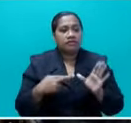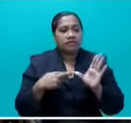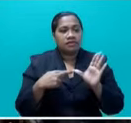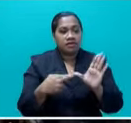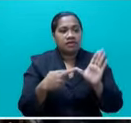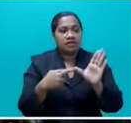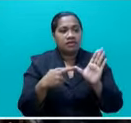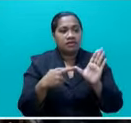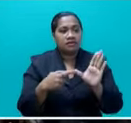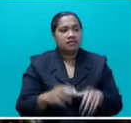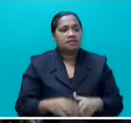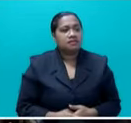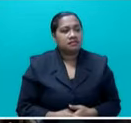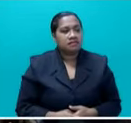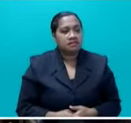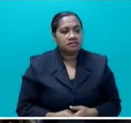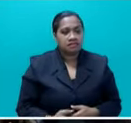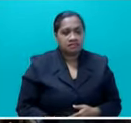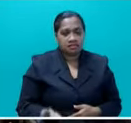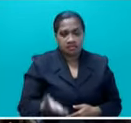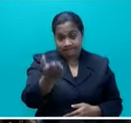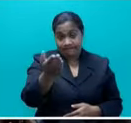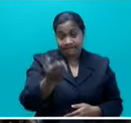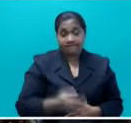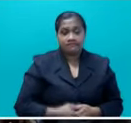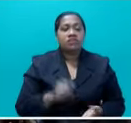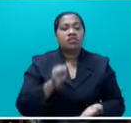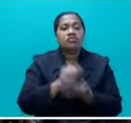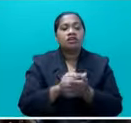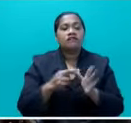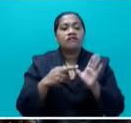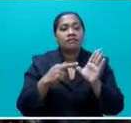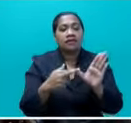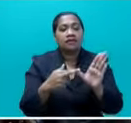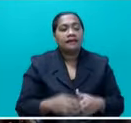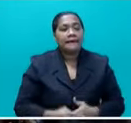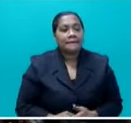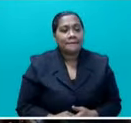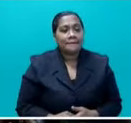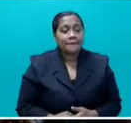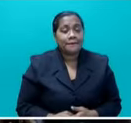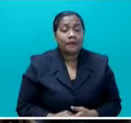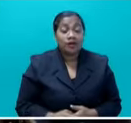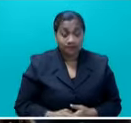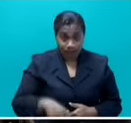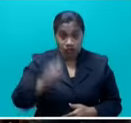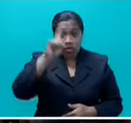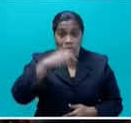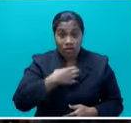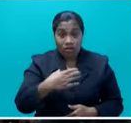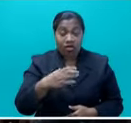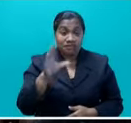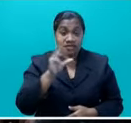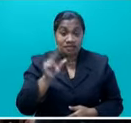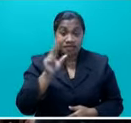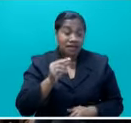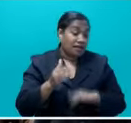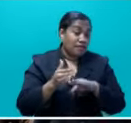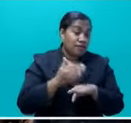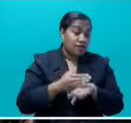You have the floor for your right. Honorable, right. One more speaker before the right of